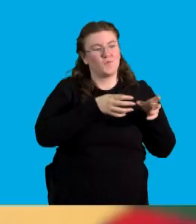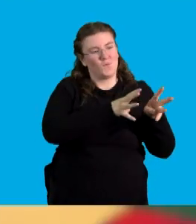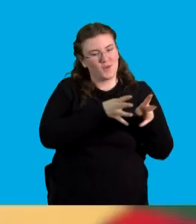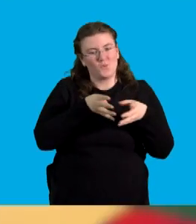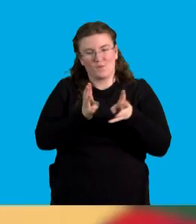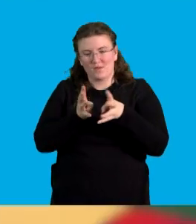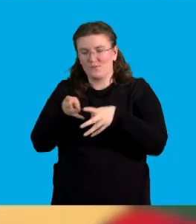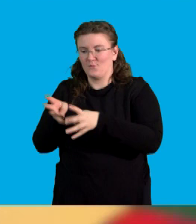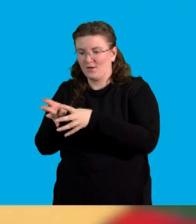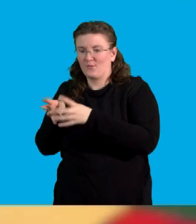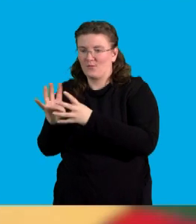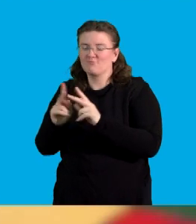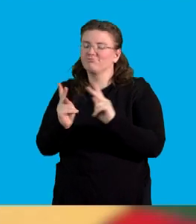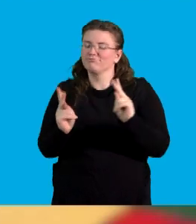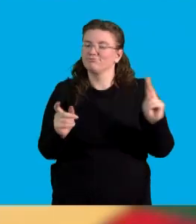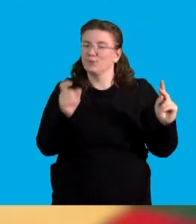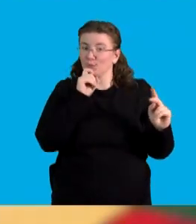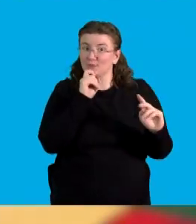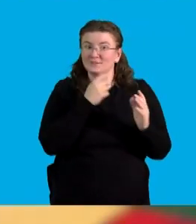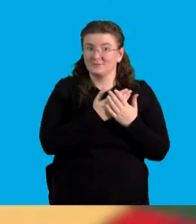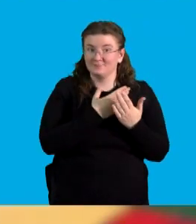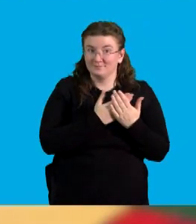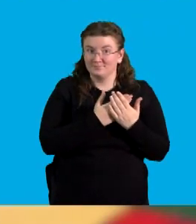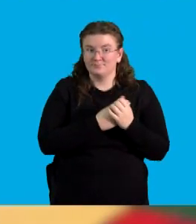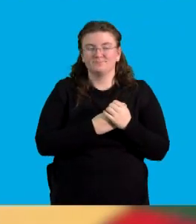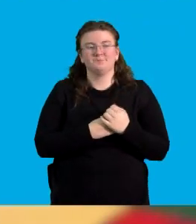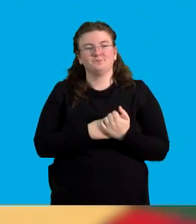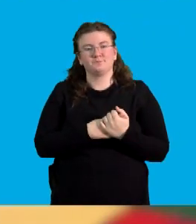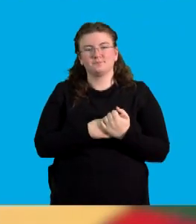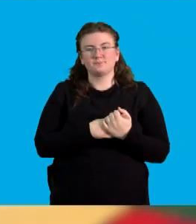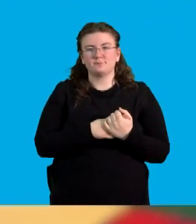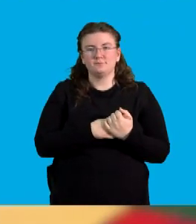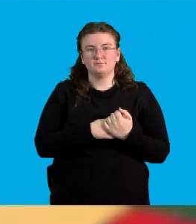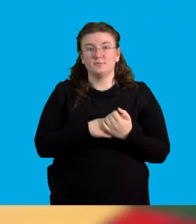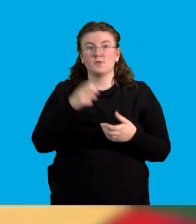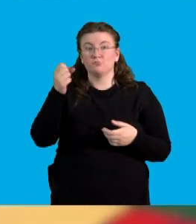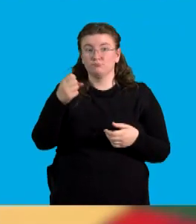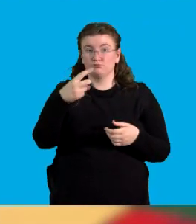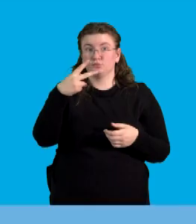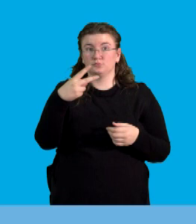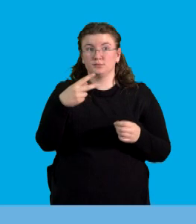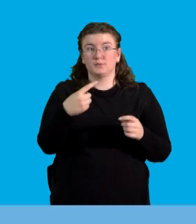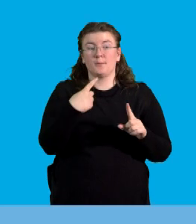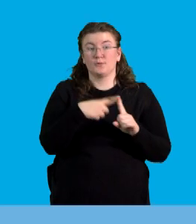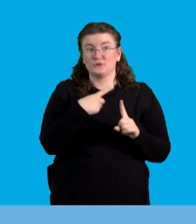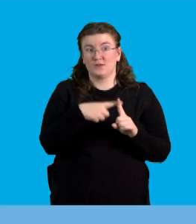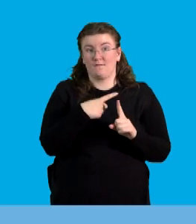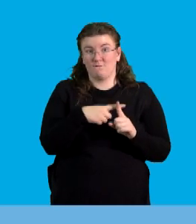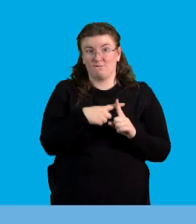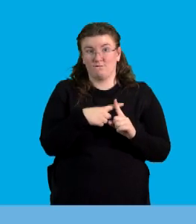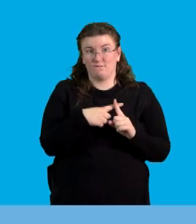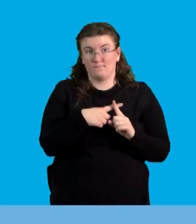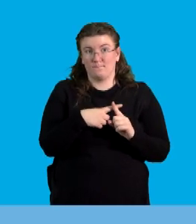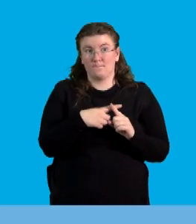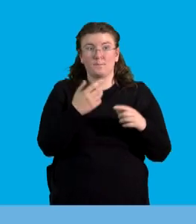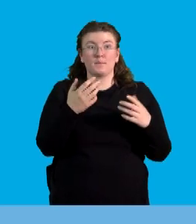be taken by the current as it is moving from one point to the next point. The second advantage is if more